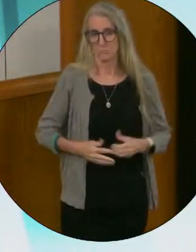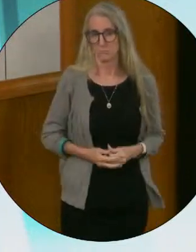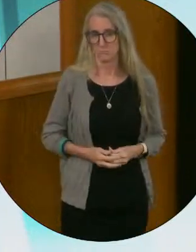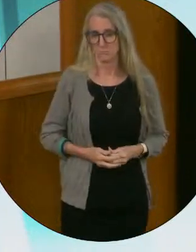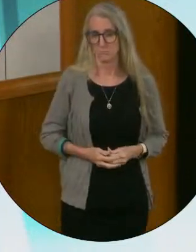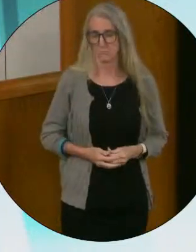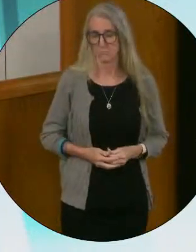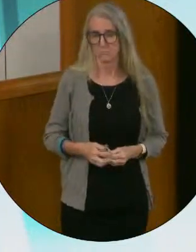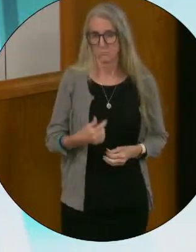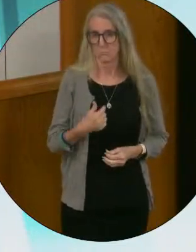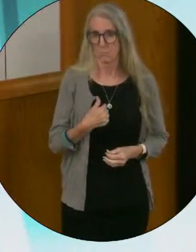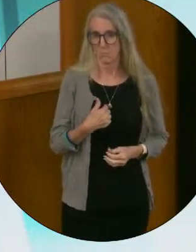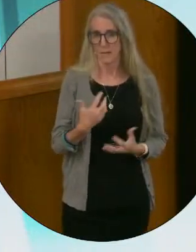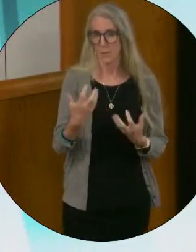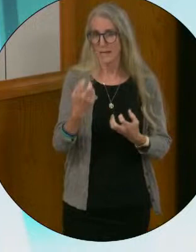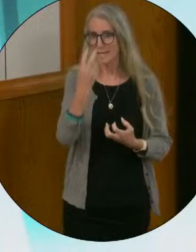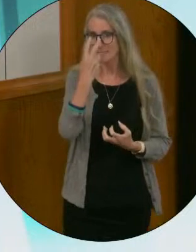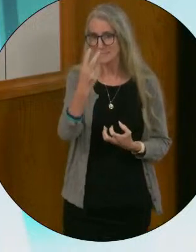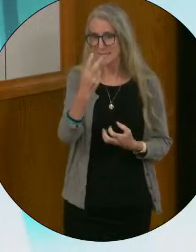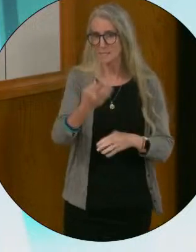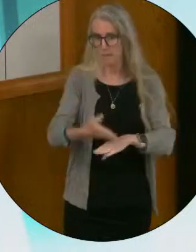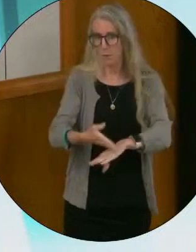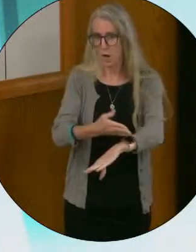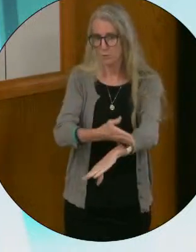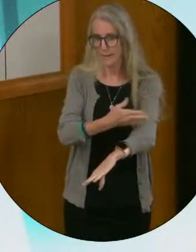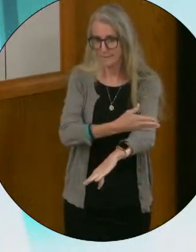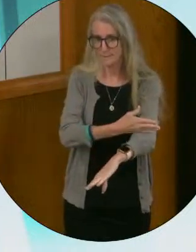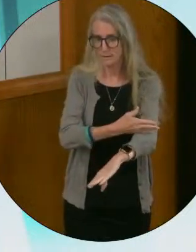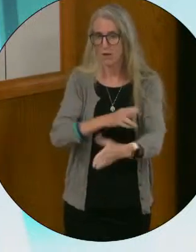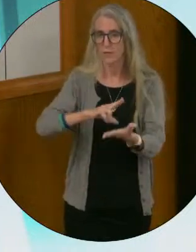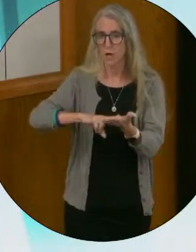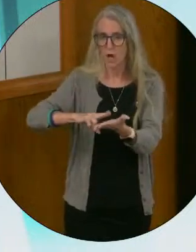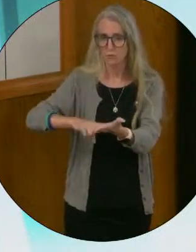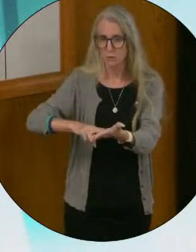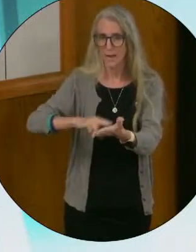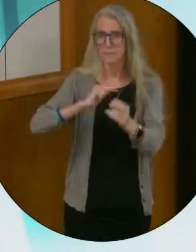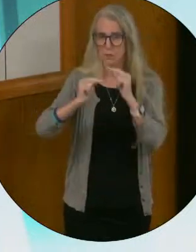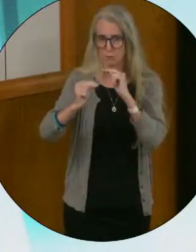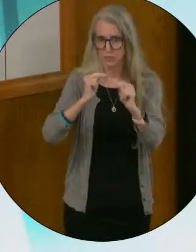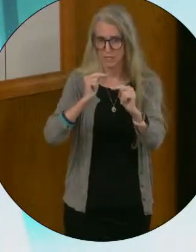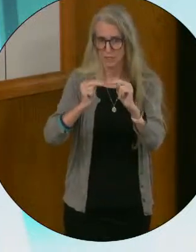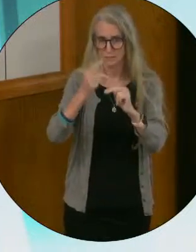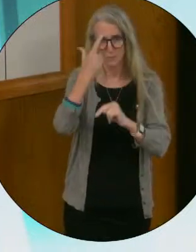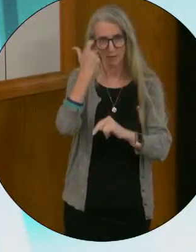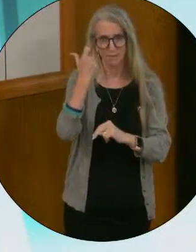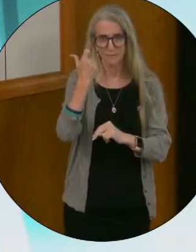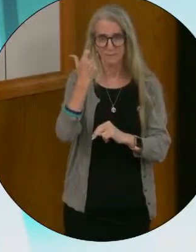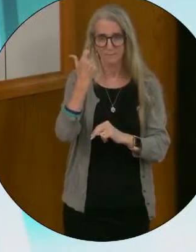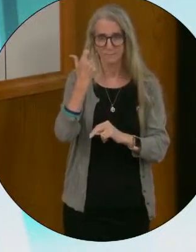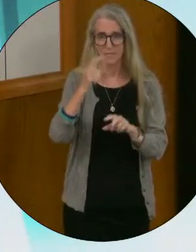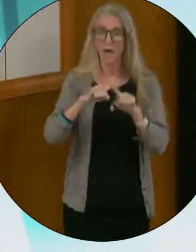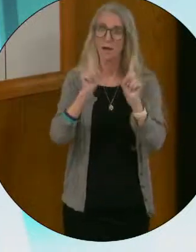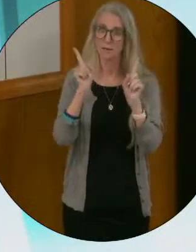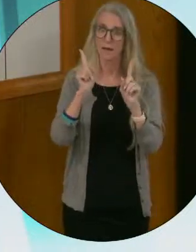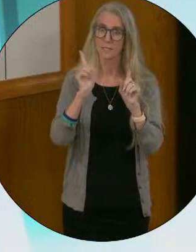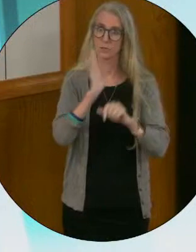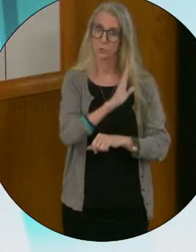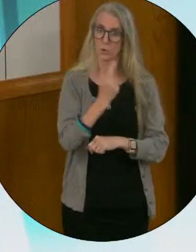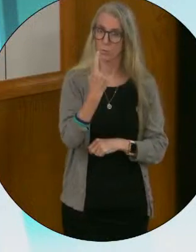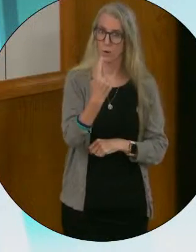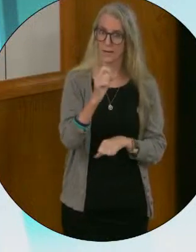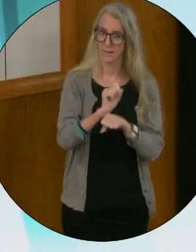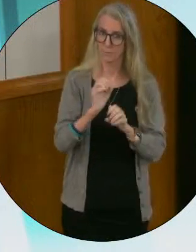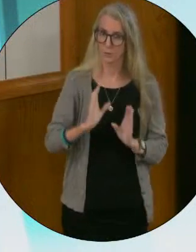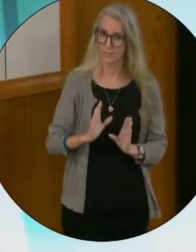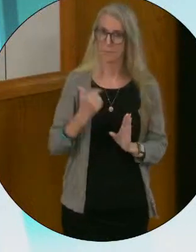But I would like to see some progress on this contract negotiation. Because unlike your one employee, we